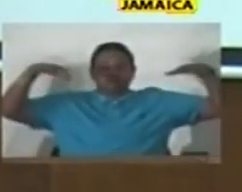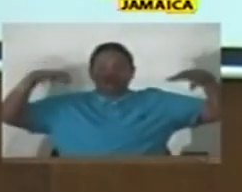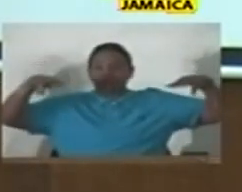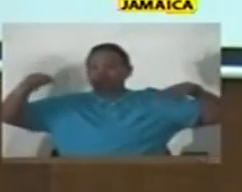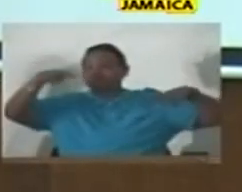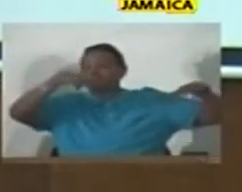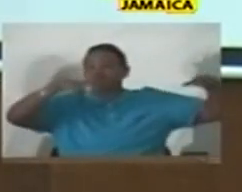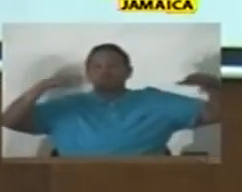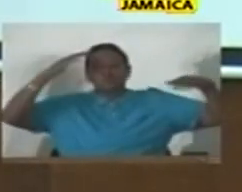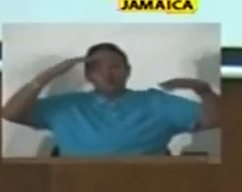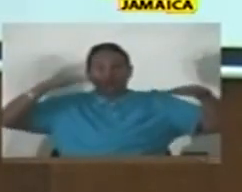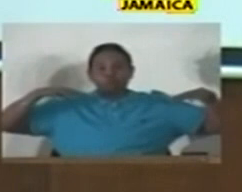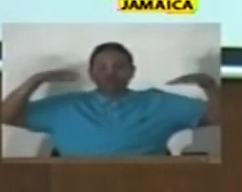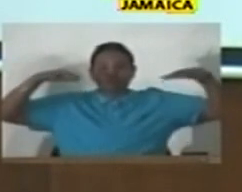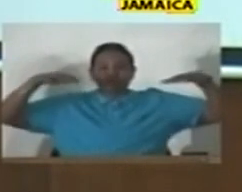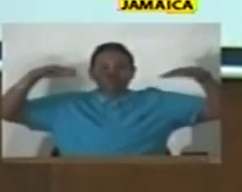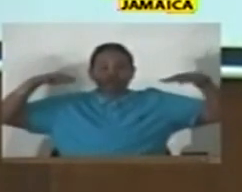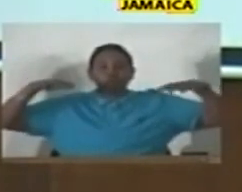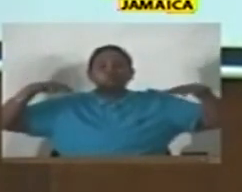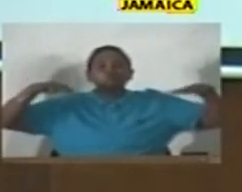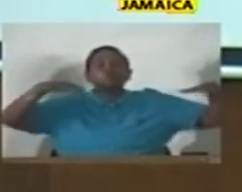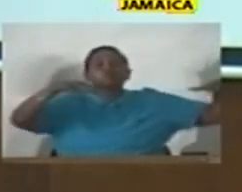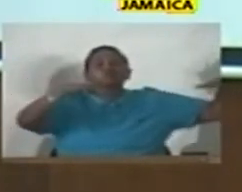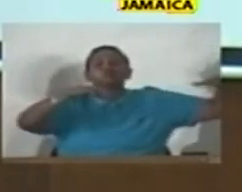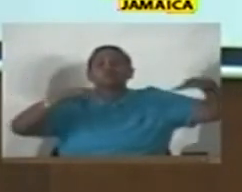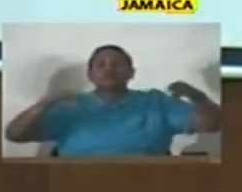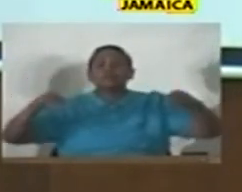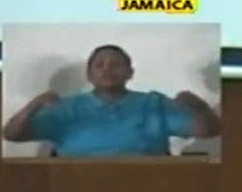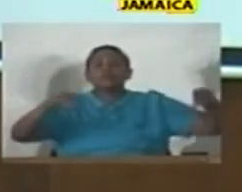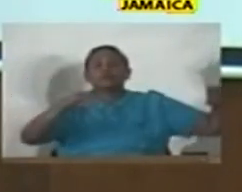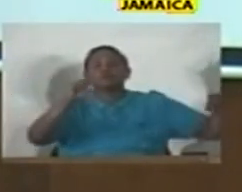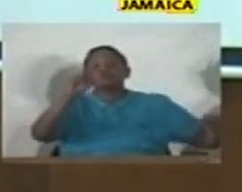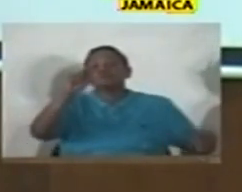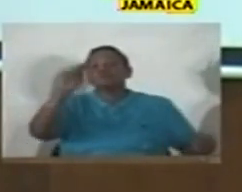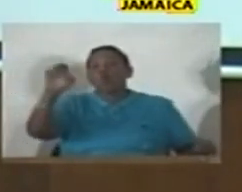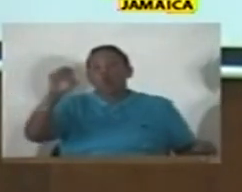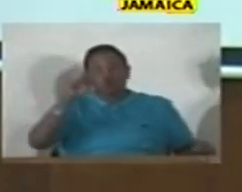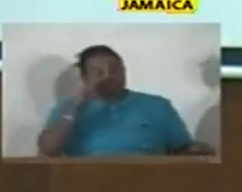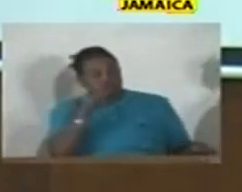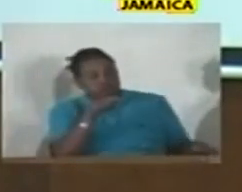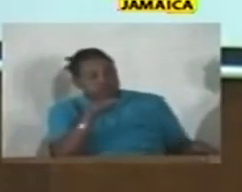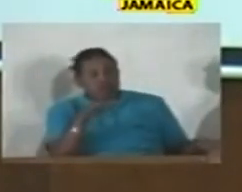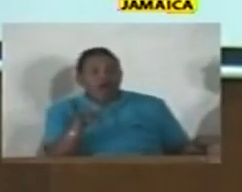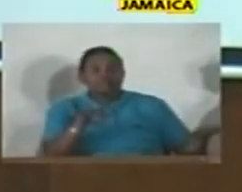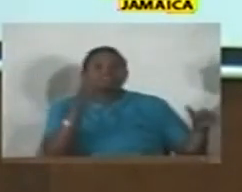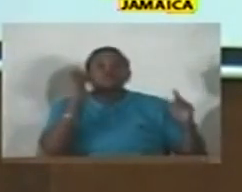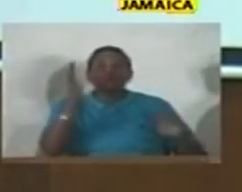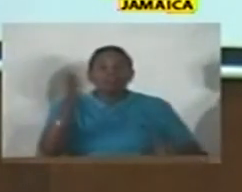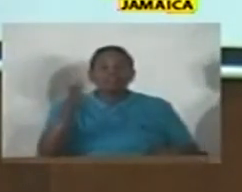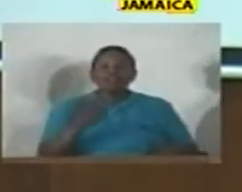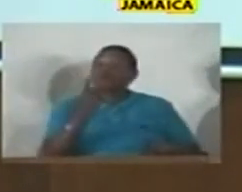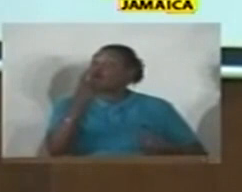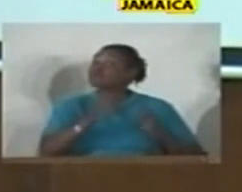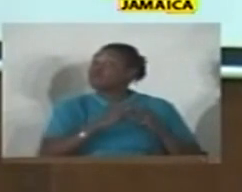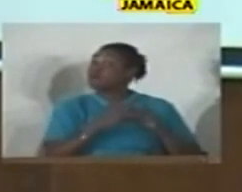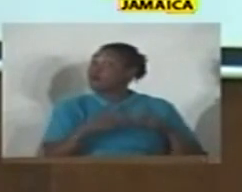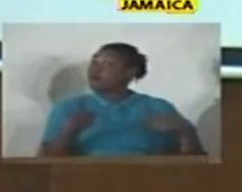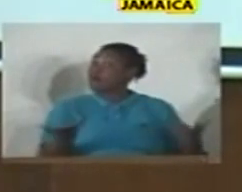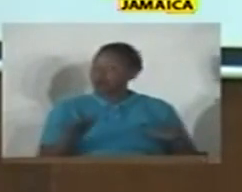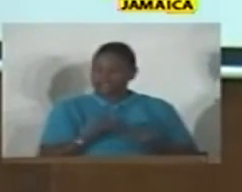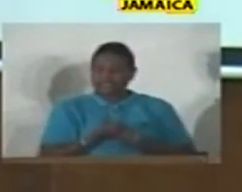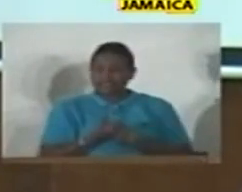used to monitor activities on the property. Mr. Speaker, one of the problems